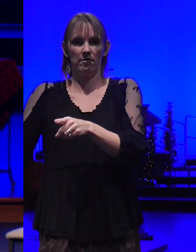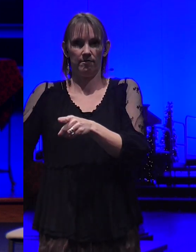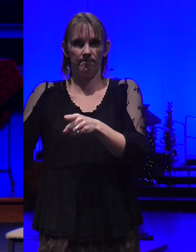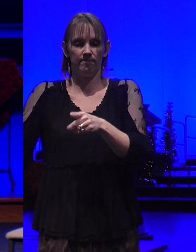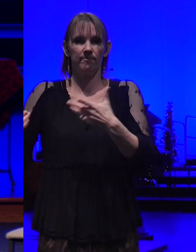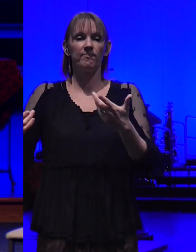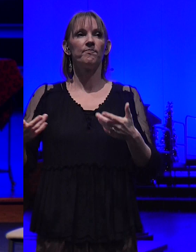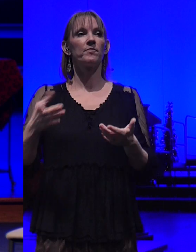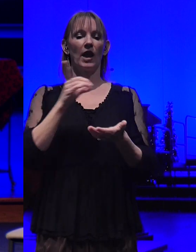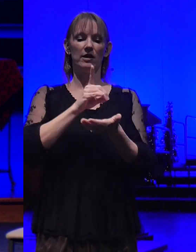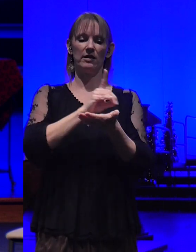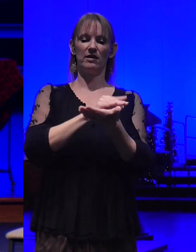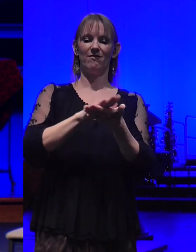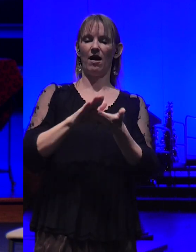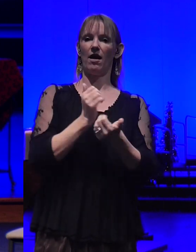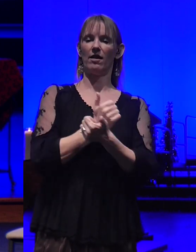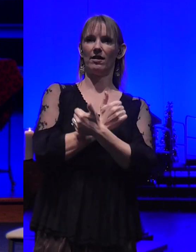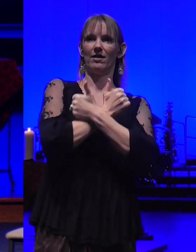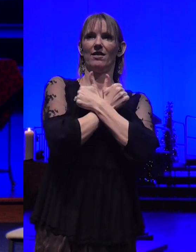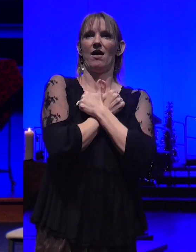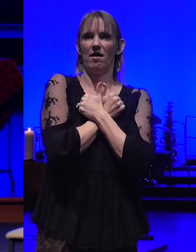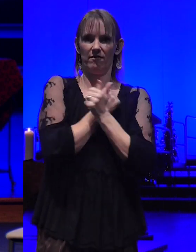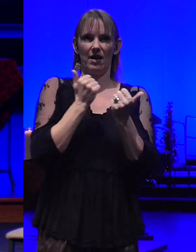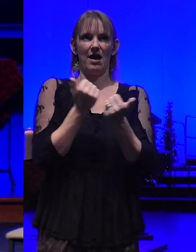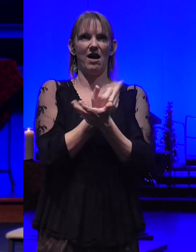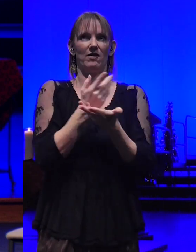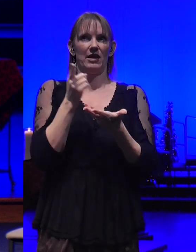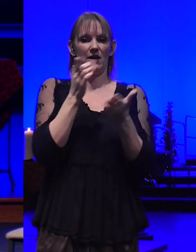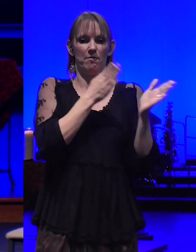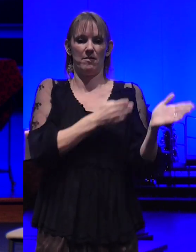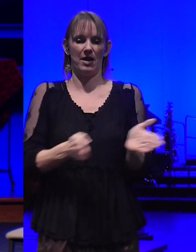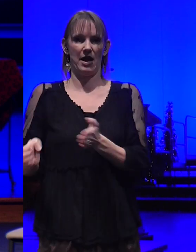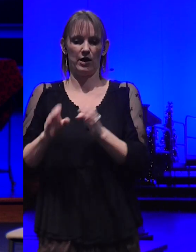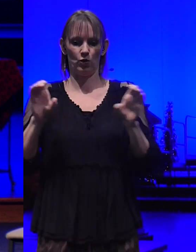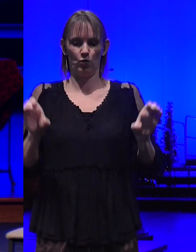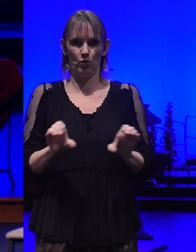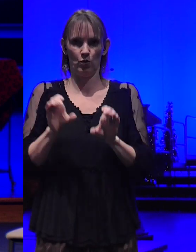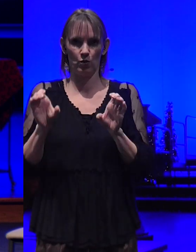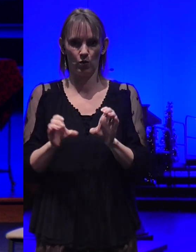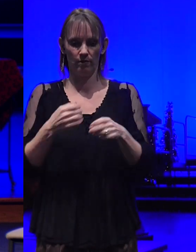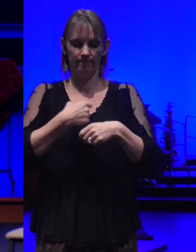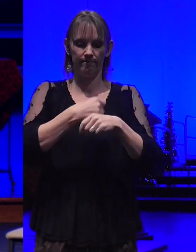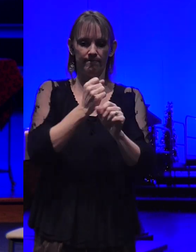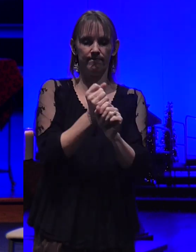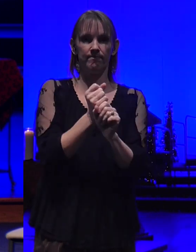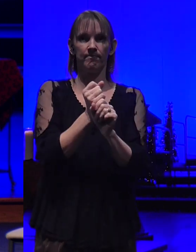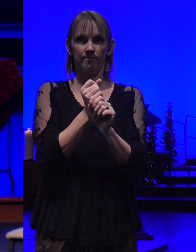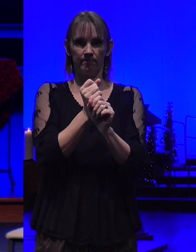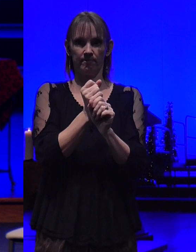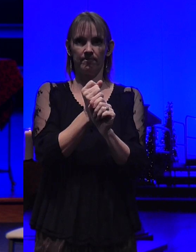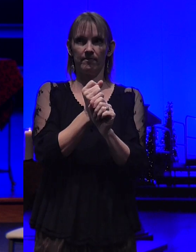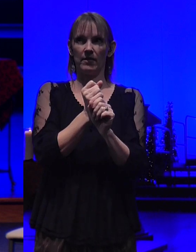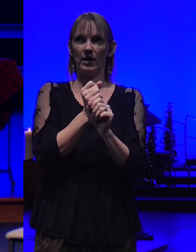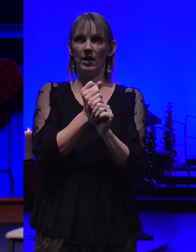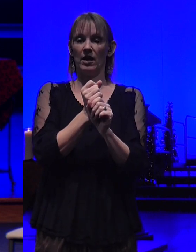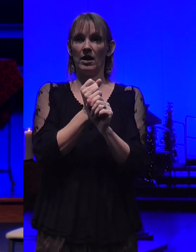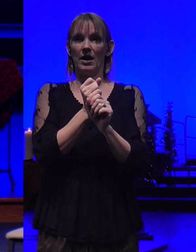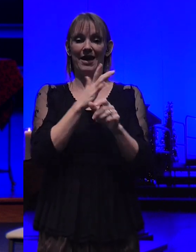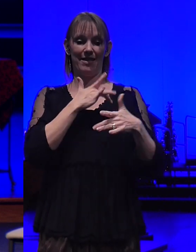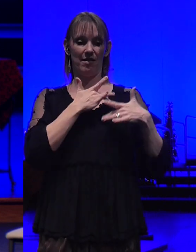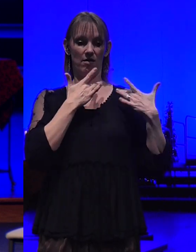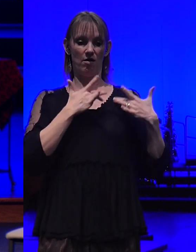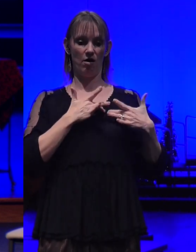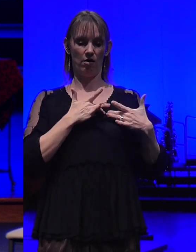the divine so loved what it was going to do that it invested, it placed at the heart